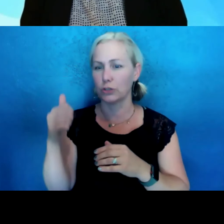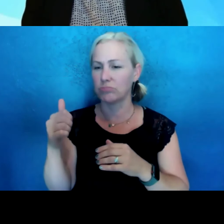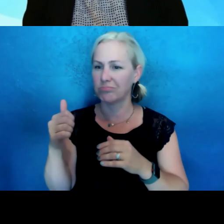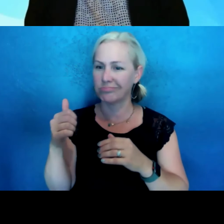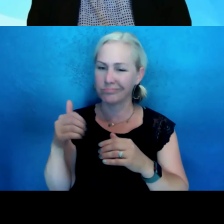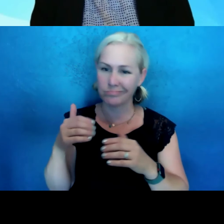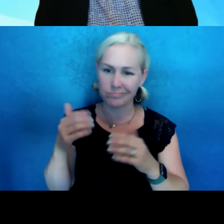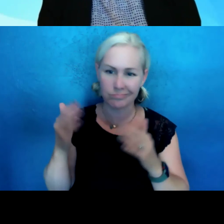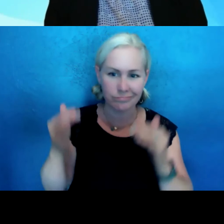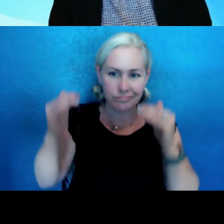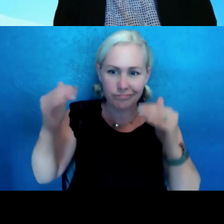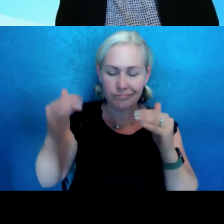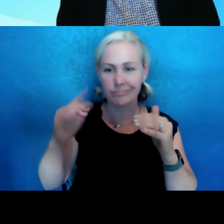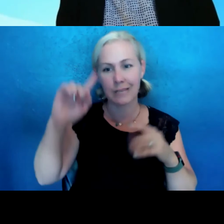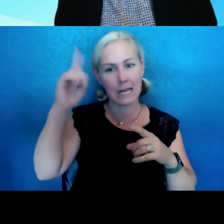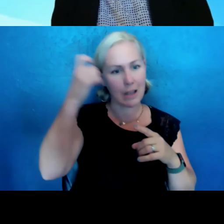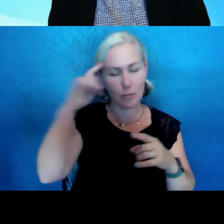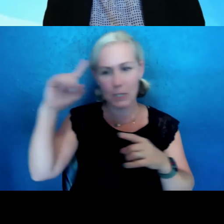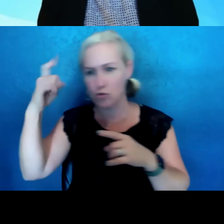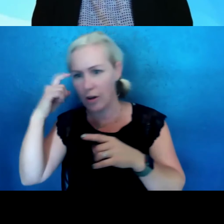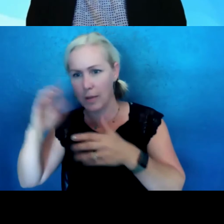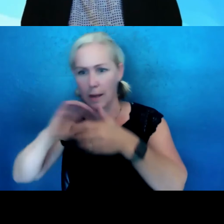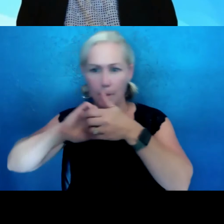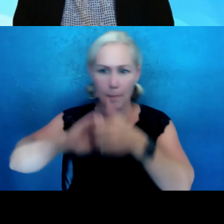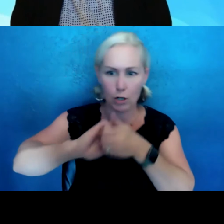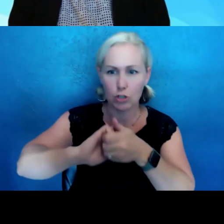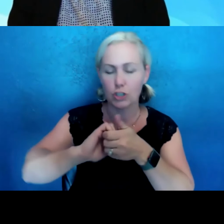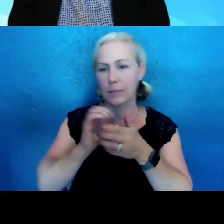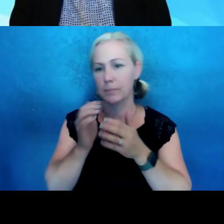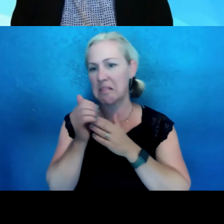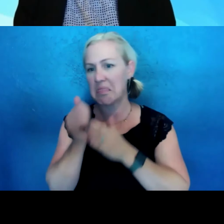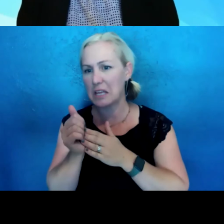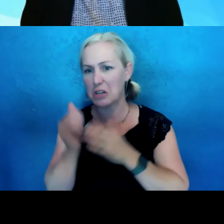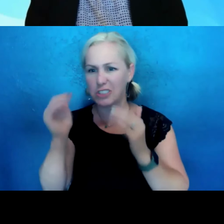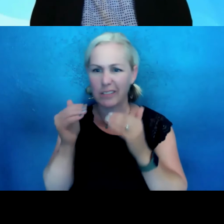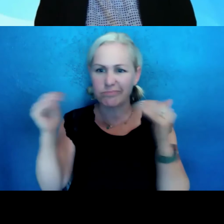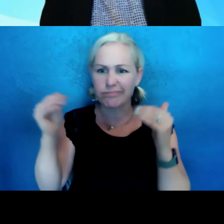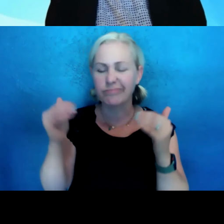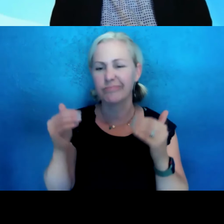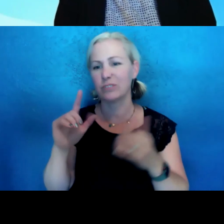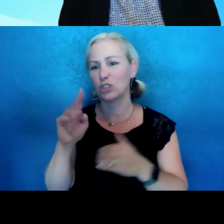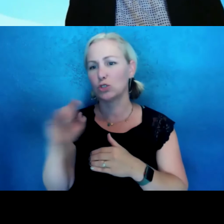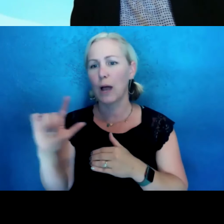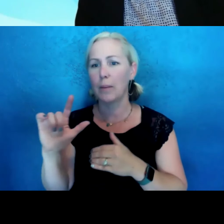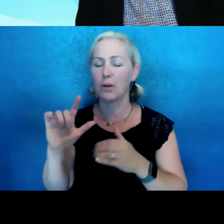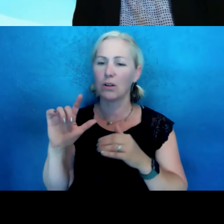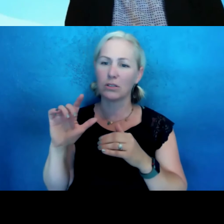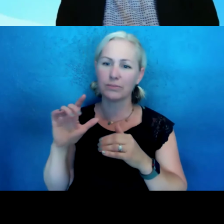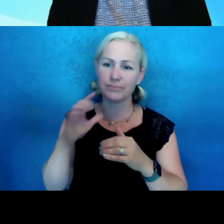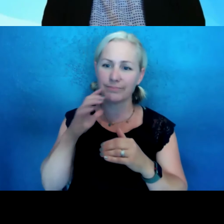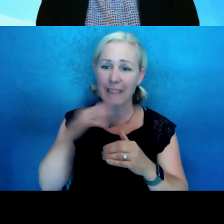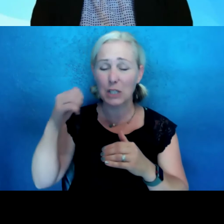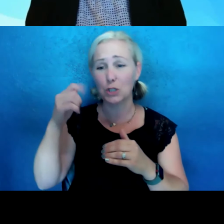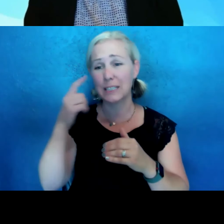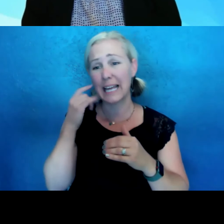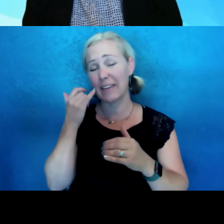in a government-to-government partnership, our governor's office leadership, to make sure that tribal elders, whether they are living on tribal lands or in